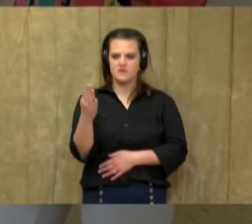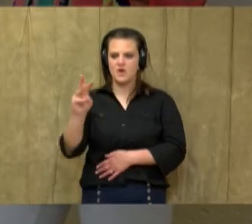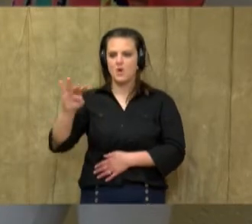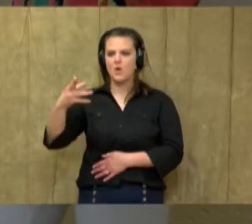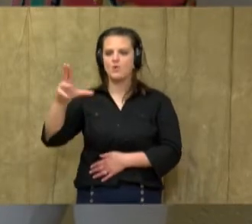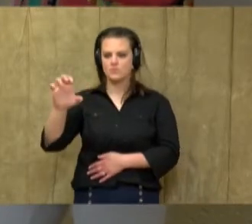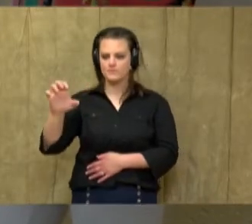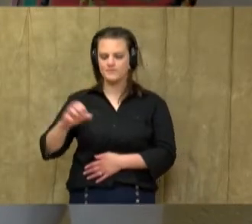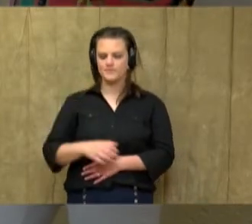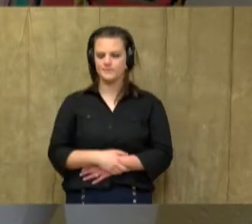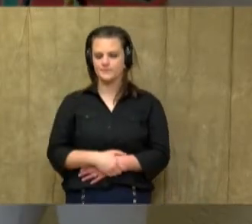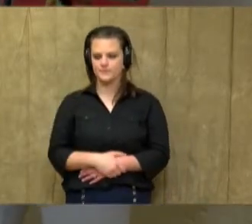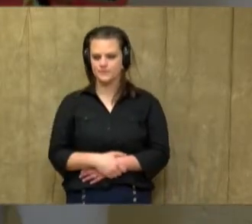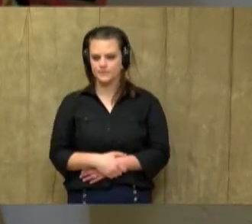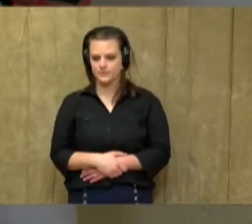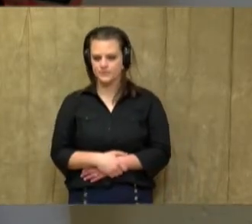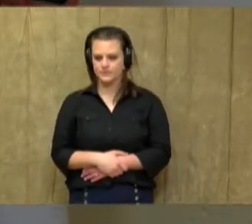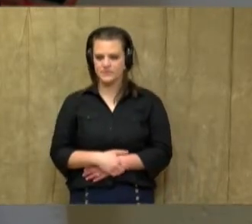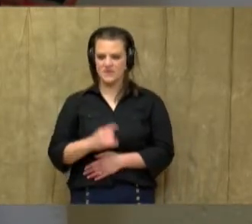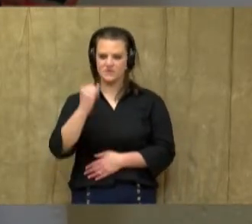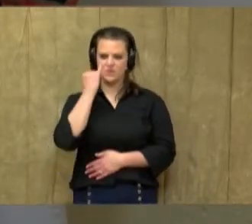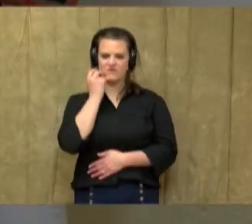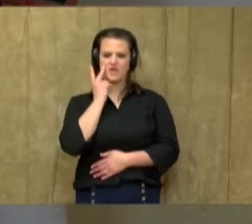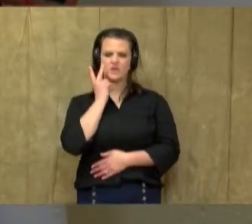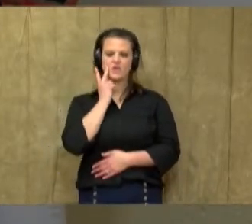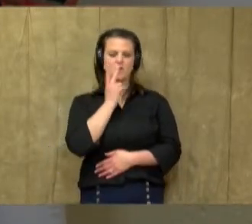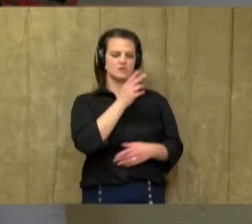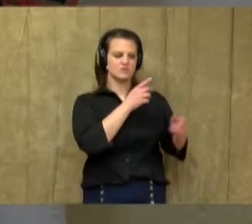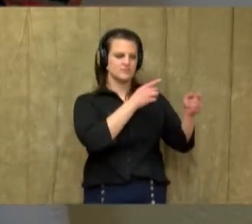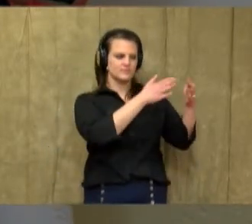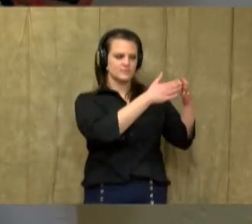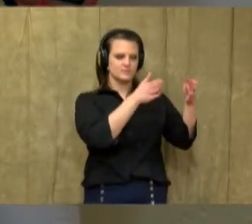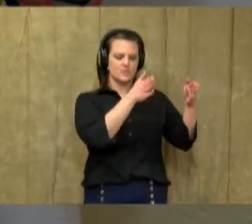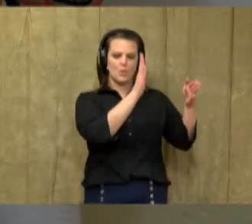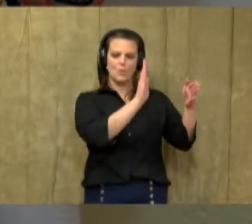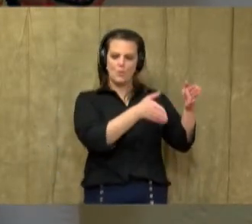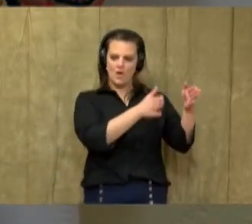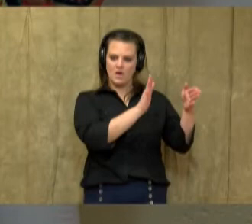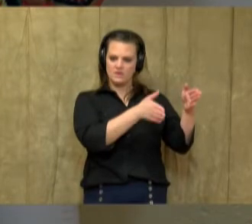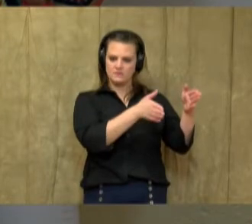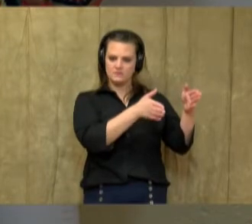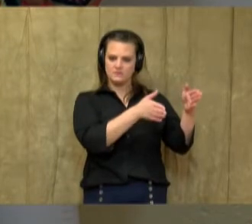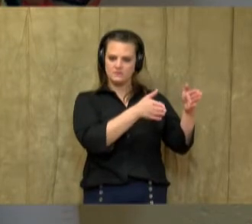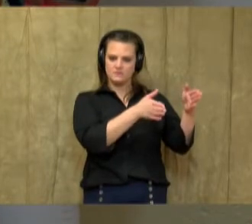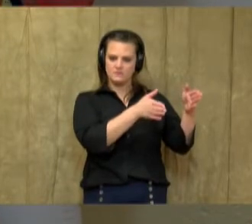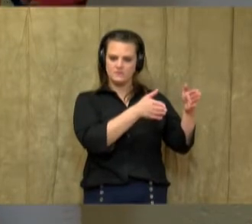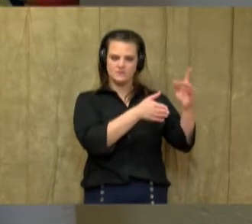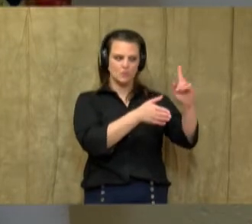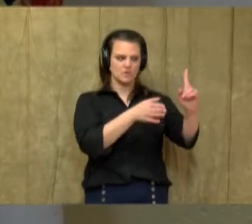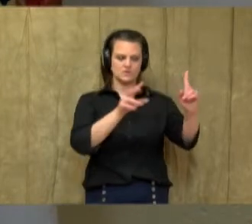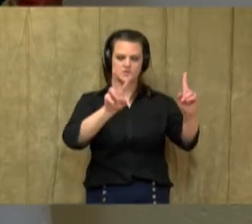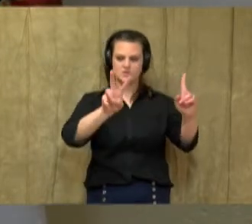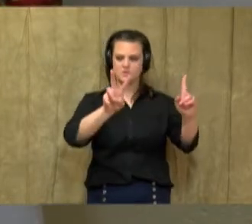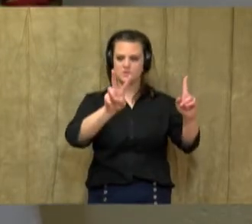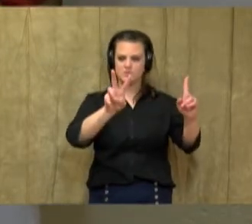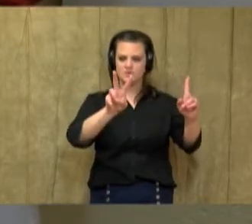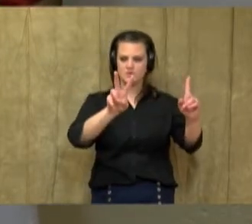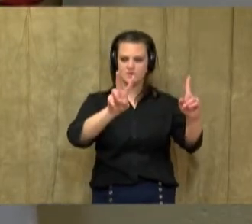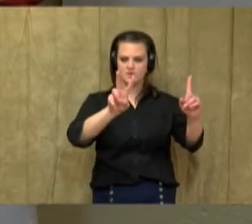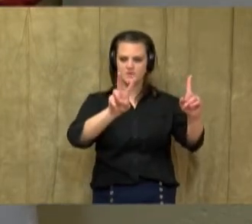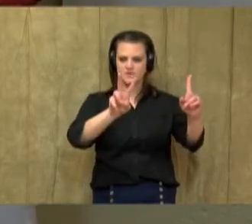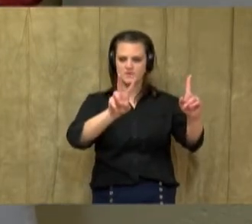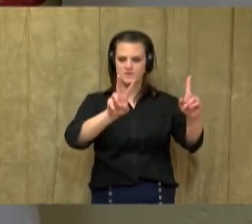3. So if I look, this is 1 inch, and that's halfway to 2. So I should say